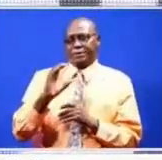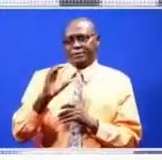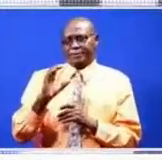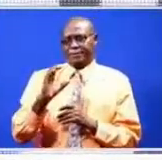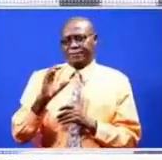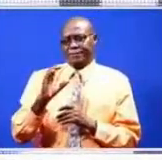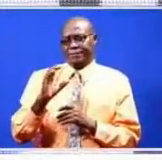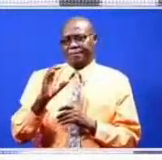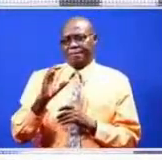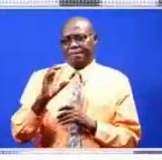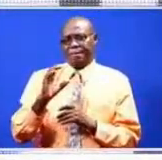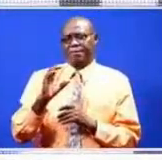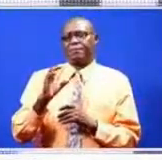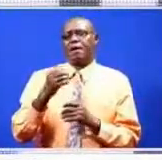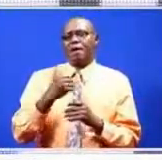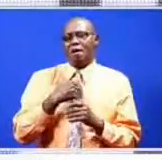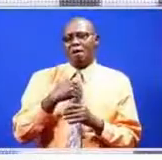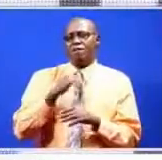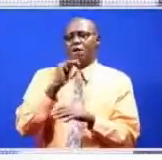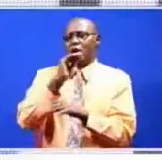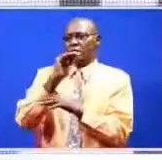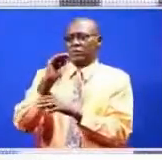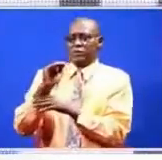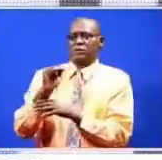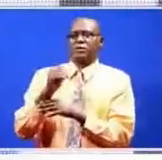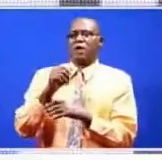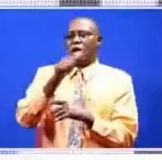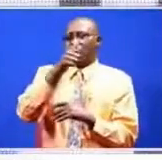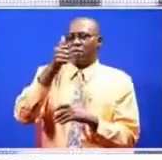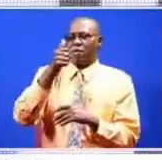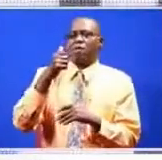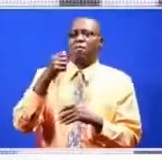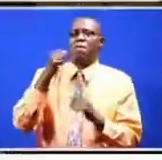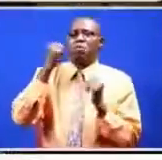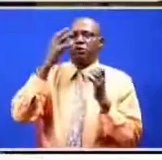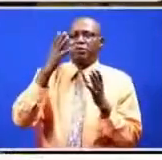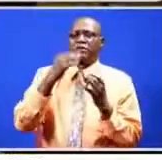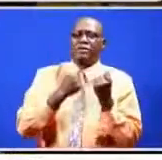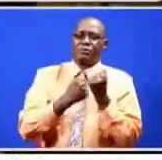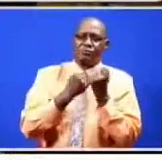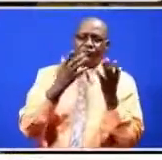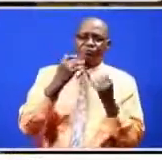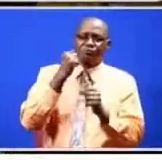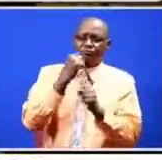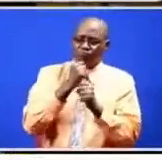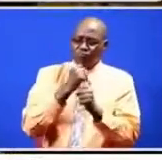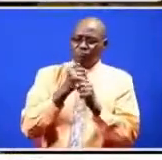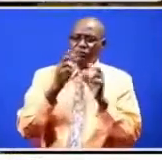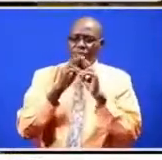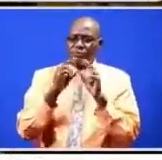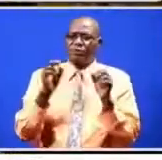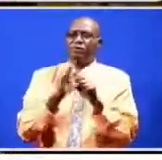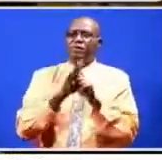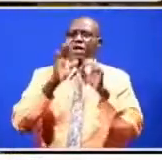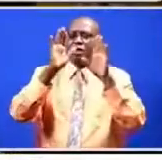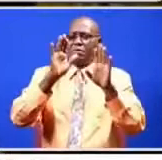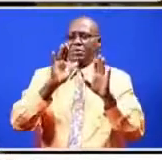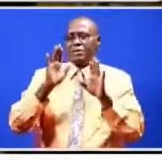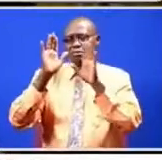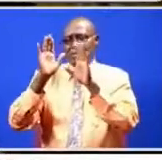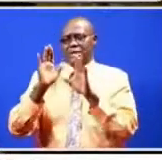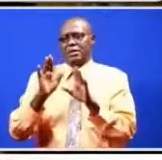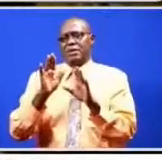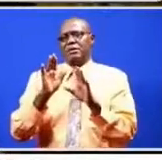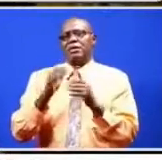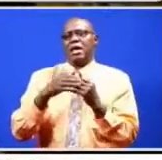Commission, IEBC, are calling on fellow politicians and supporters to conduct peaceful campaigns ahead of the August 9